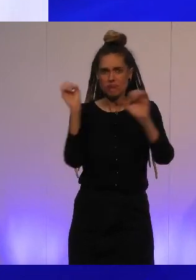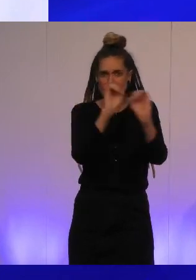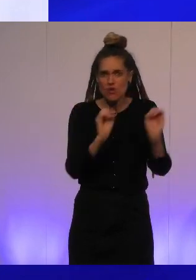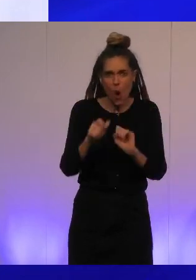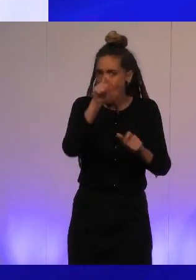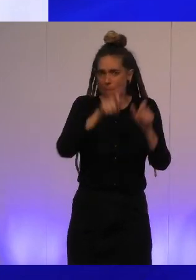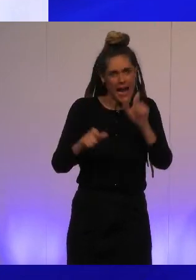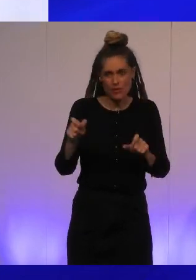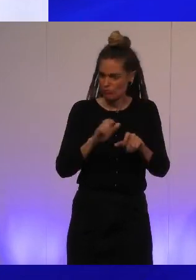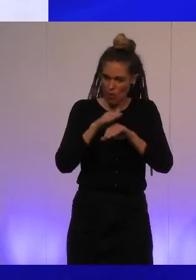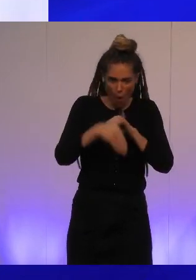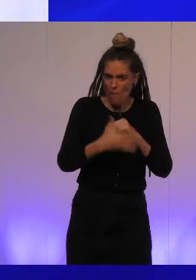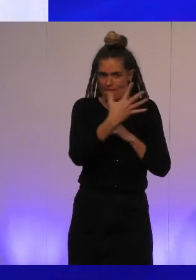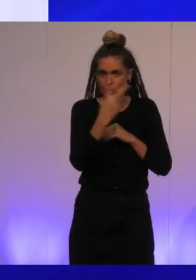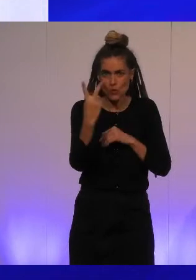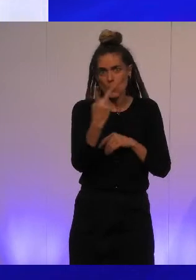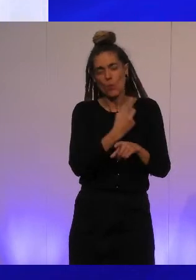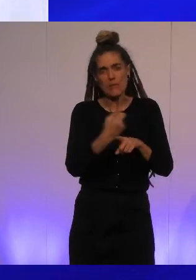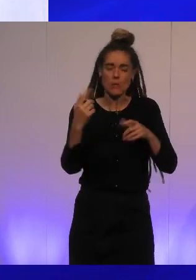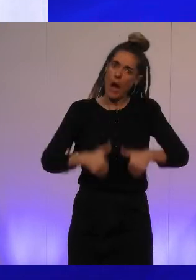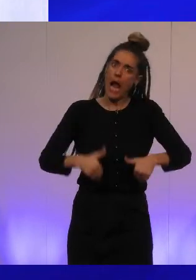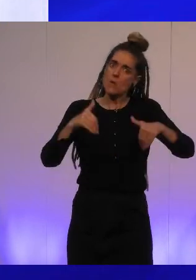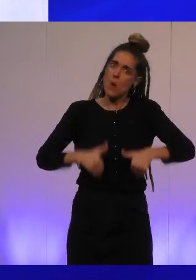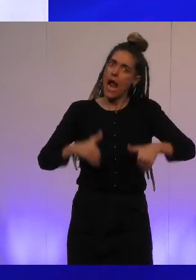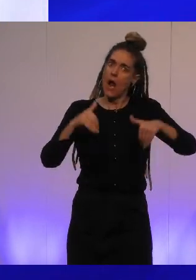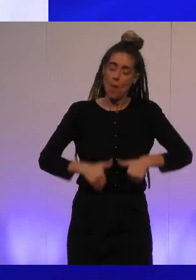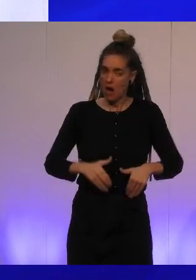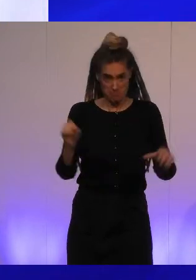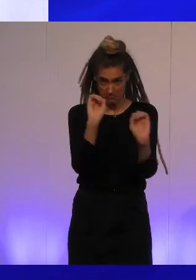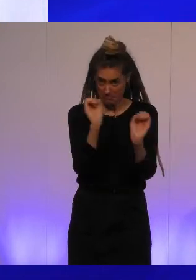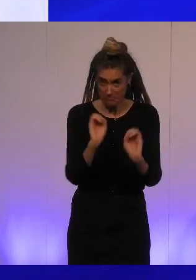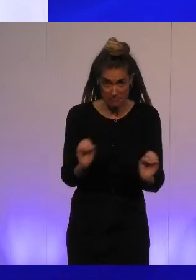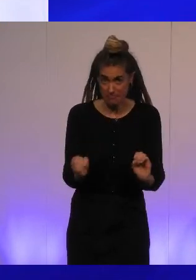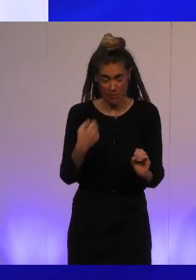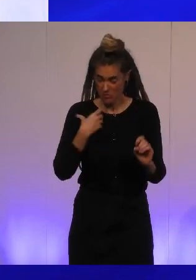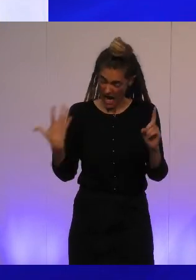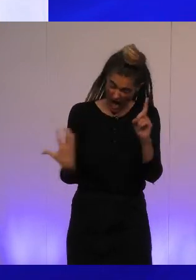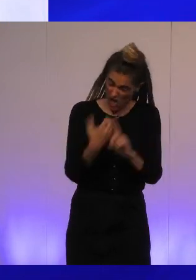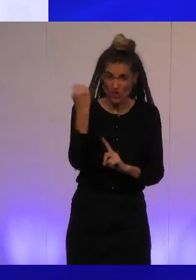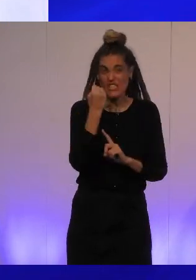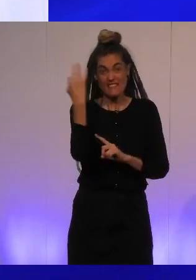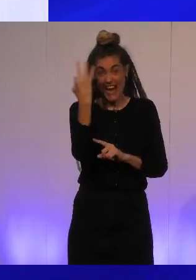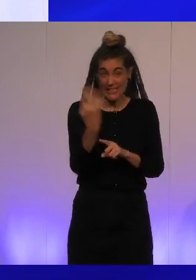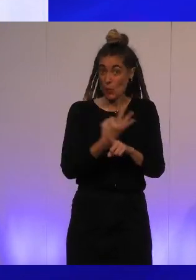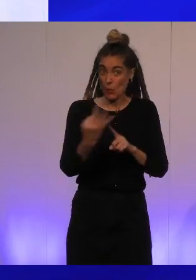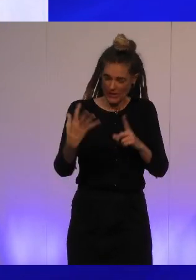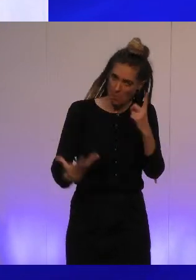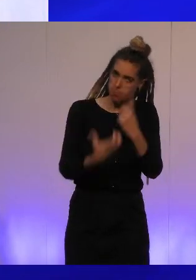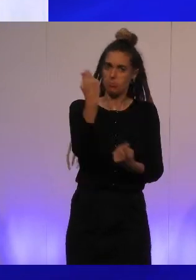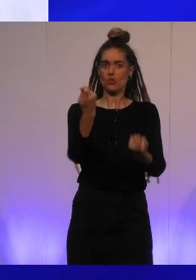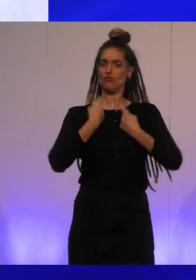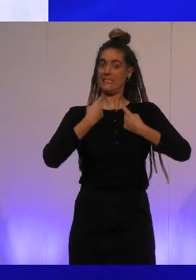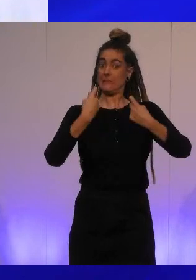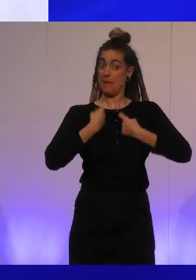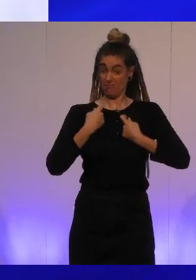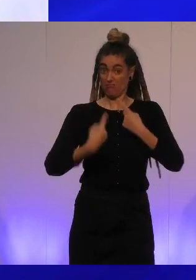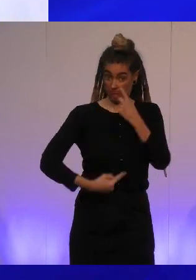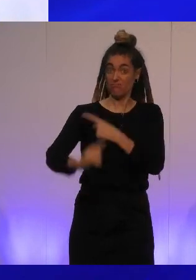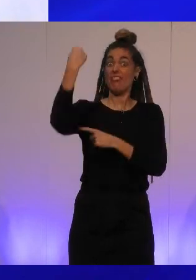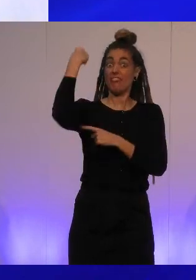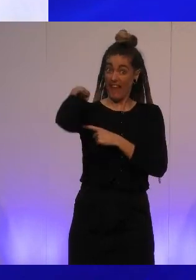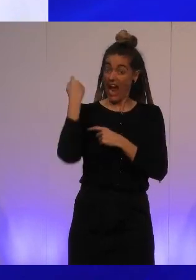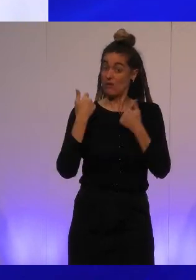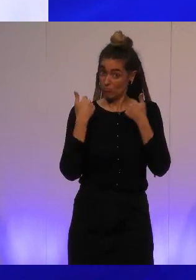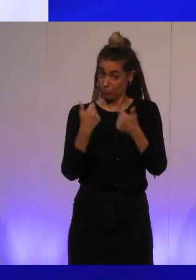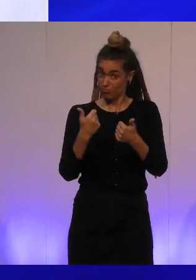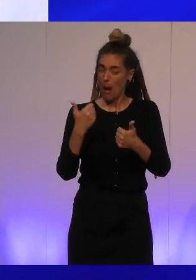52 weeks, and in most of our specialties, we're consistently achieving that 18 weeks for treatment. Unfortunately, given